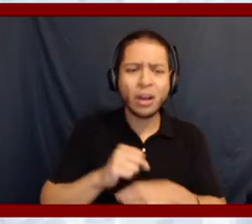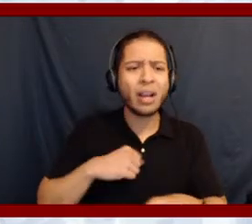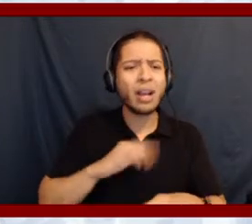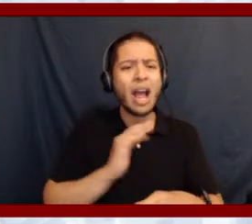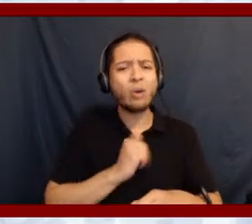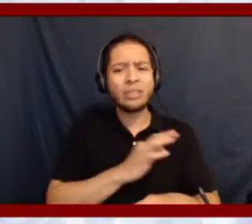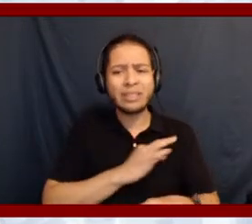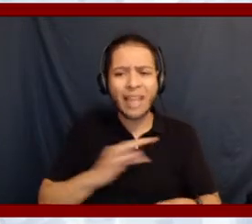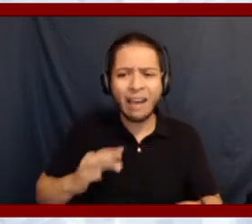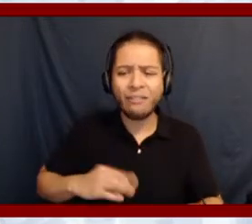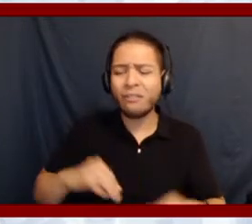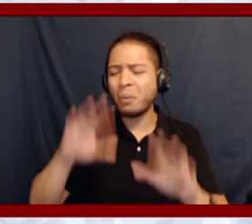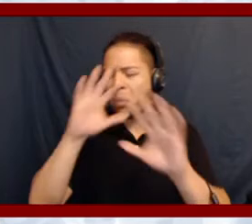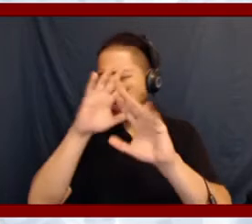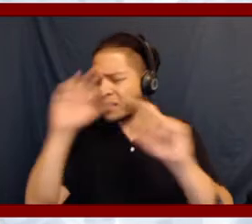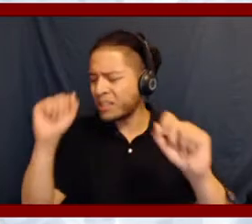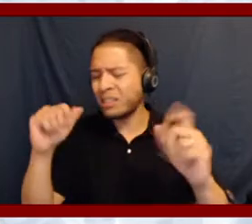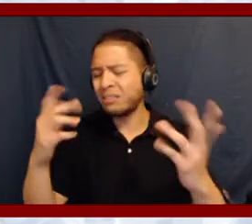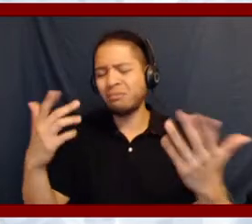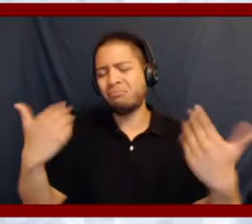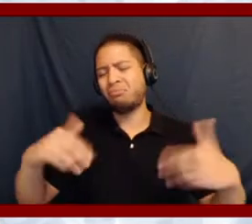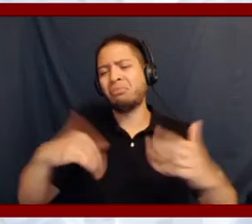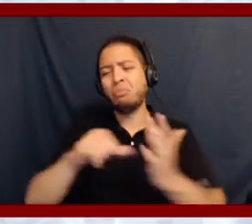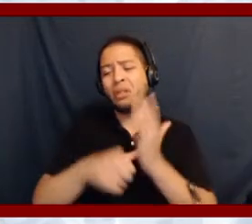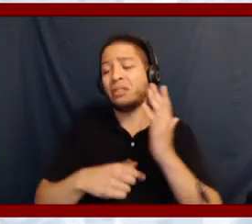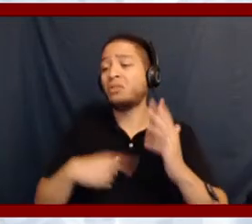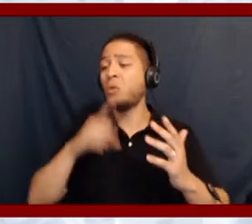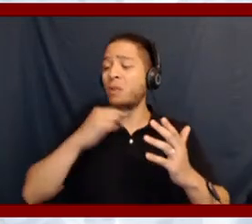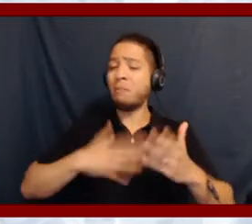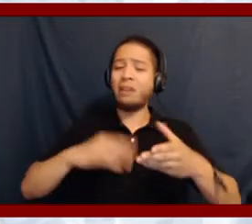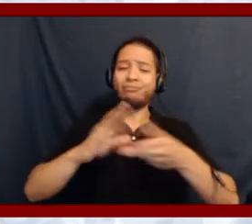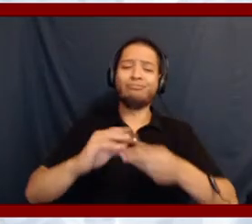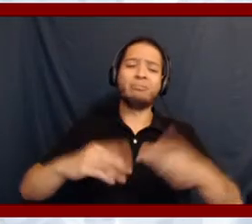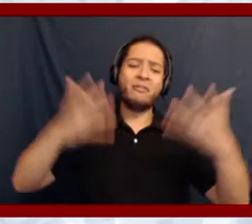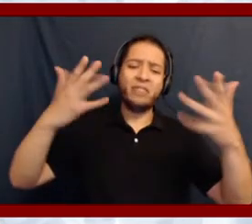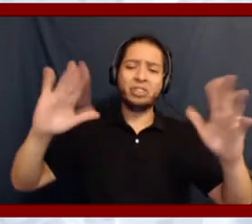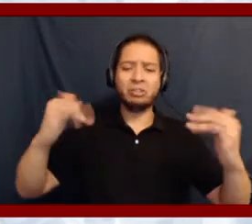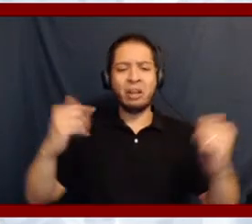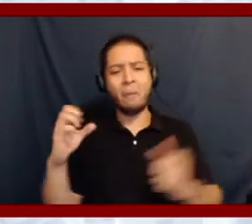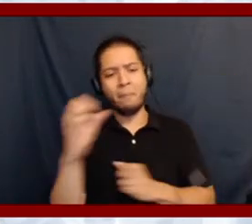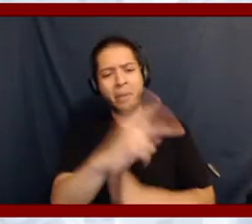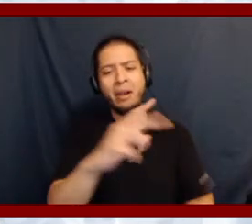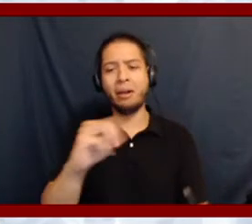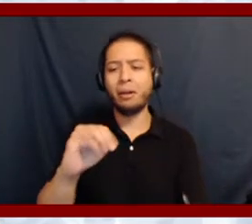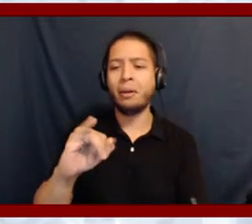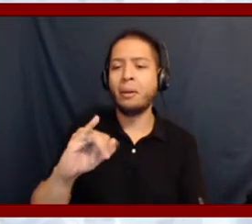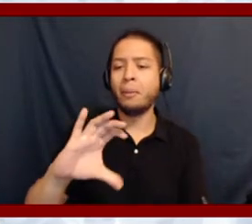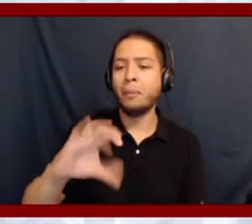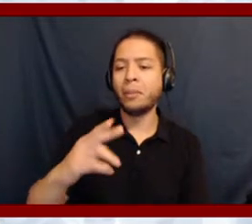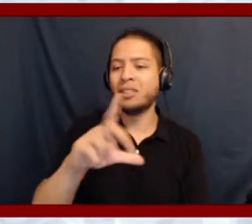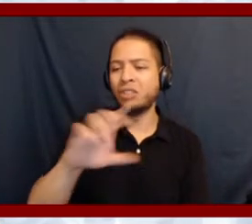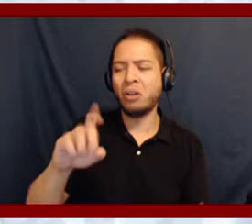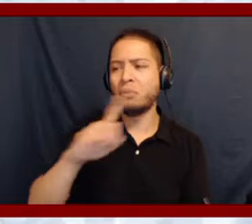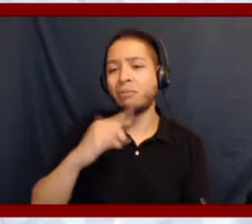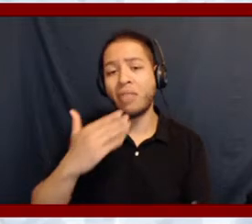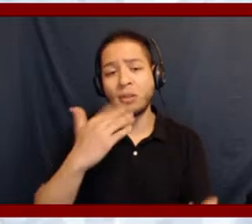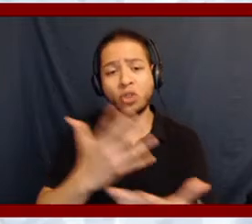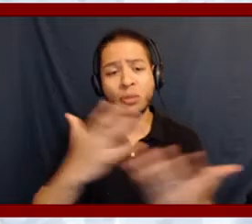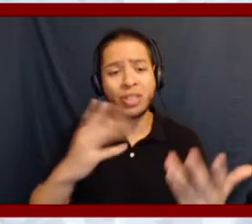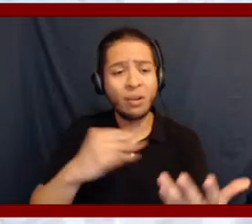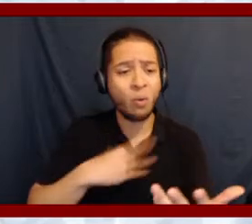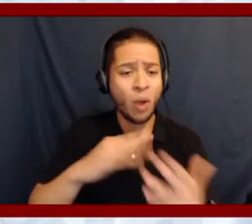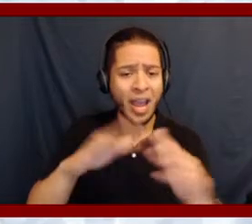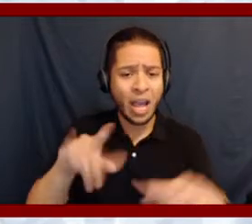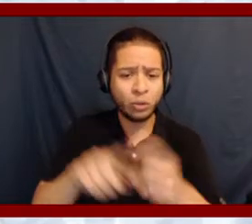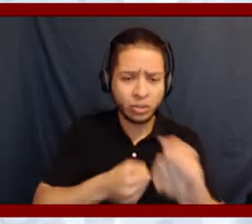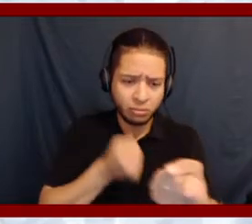So I just want to thank you, and I think I'll shoot it back to you, Michelle. But thanks a lot, and the White House stands behind you. We are so delighted